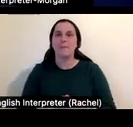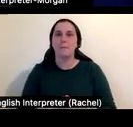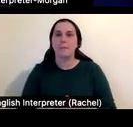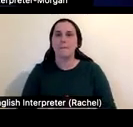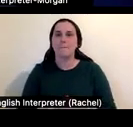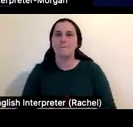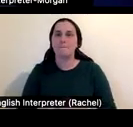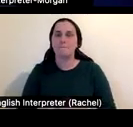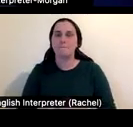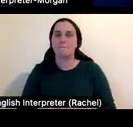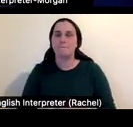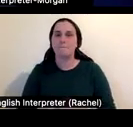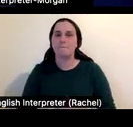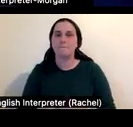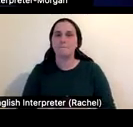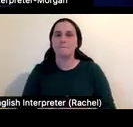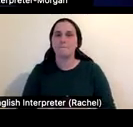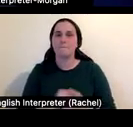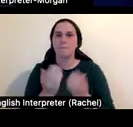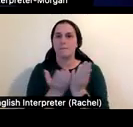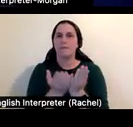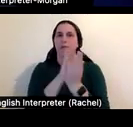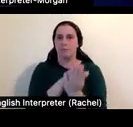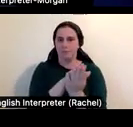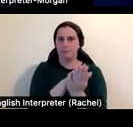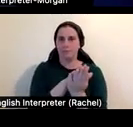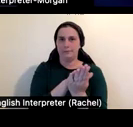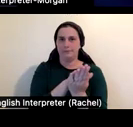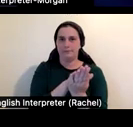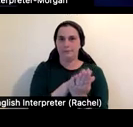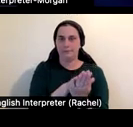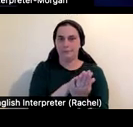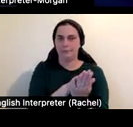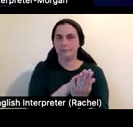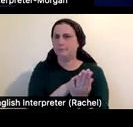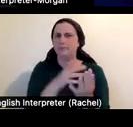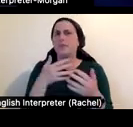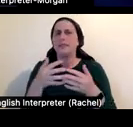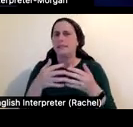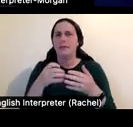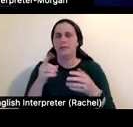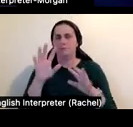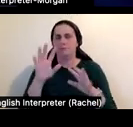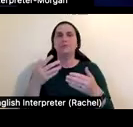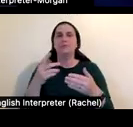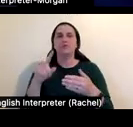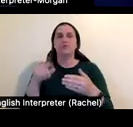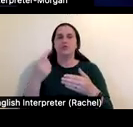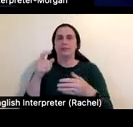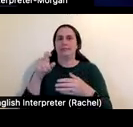once we have it this way, we're gonna fold it that way. And it doesn't really matter, we just need 8.